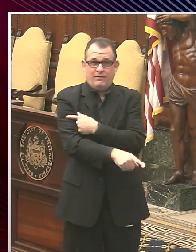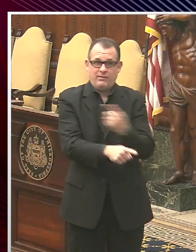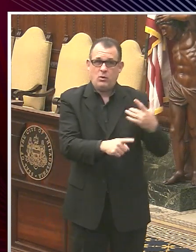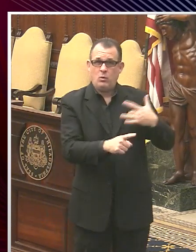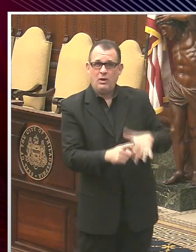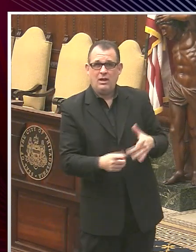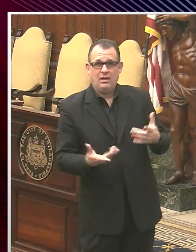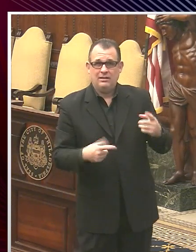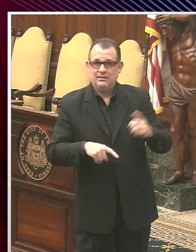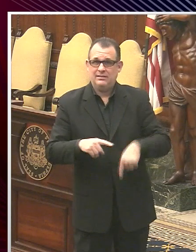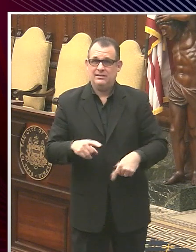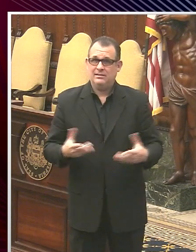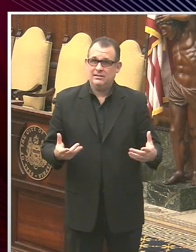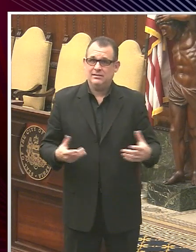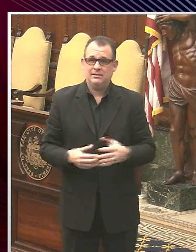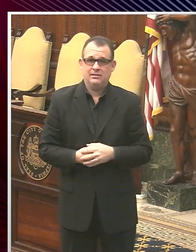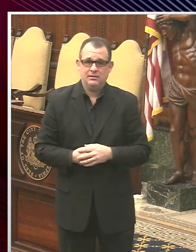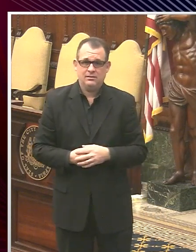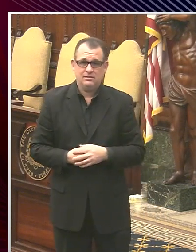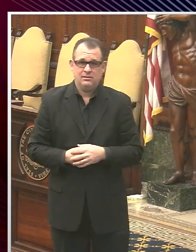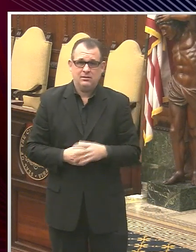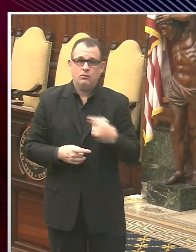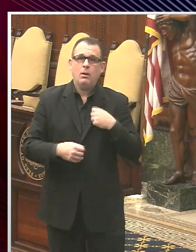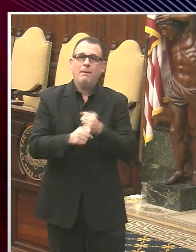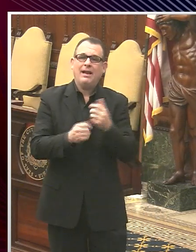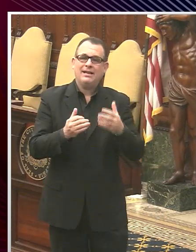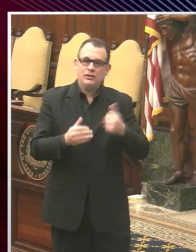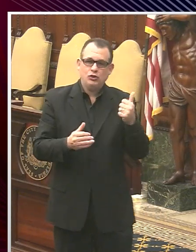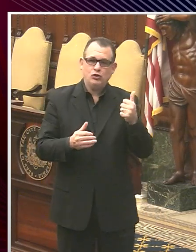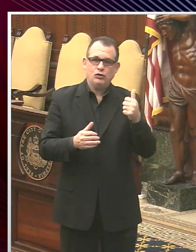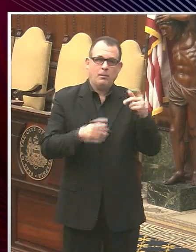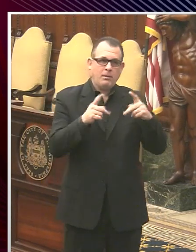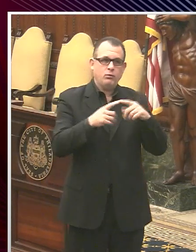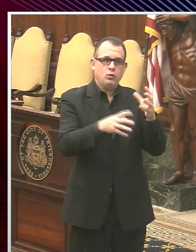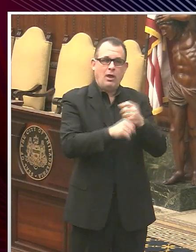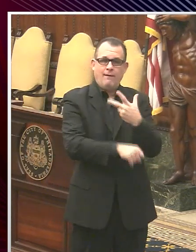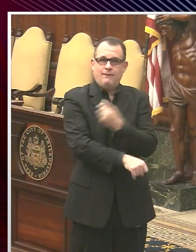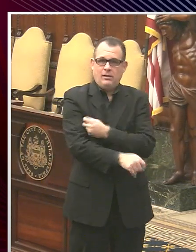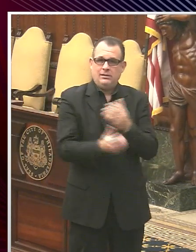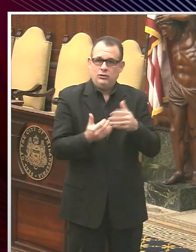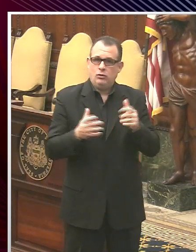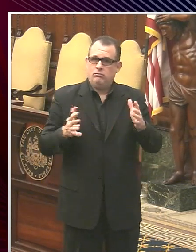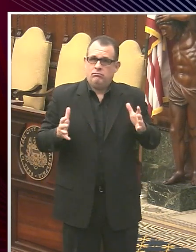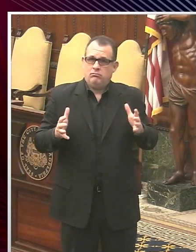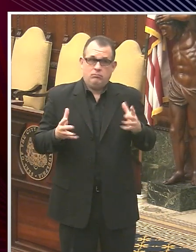have been working, will continue to work to make it easy for people to be vaccinated and to see if there's